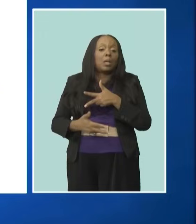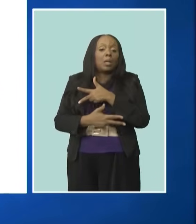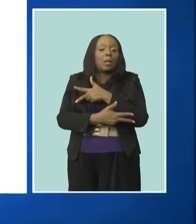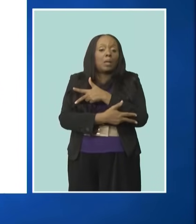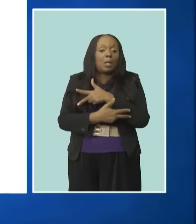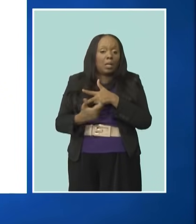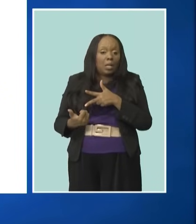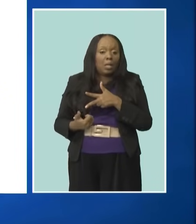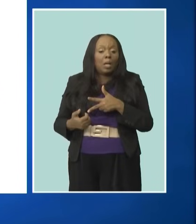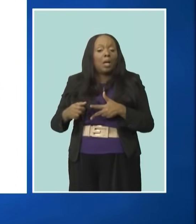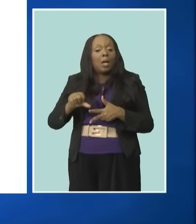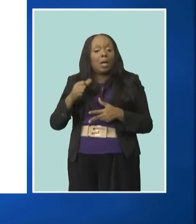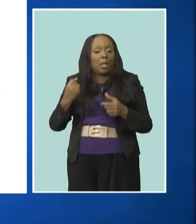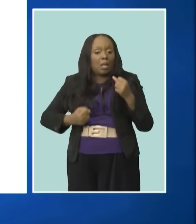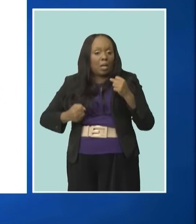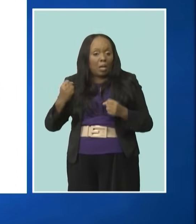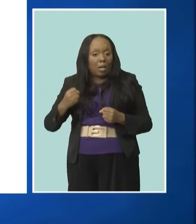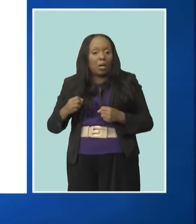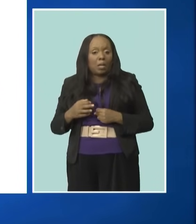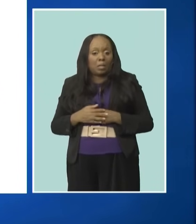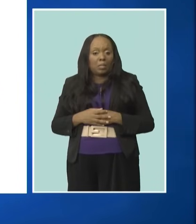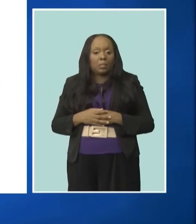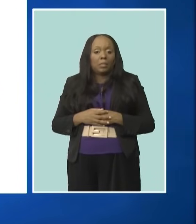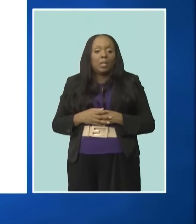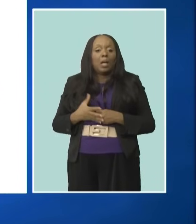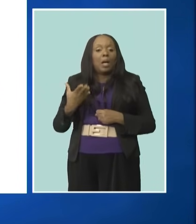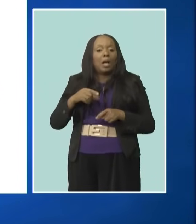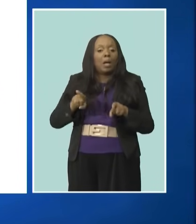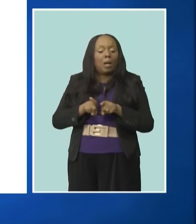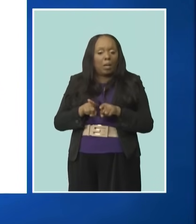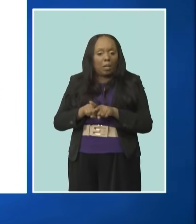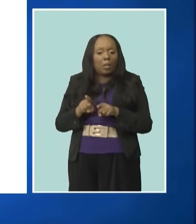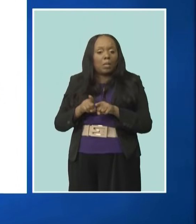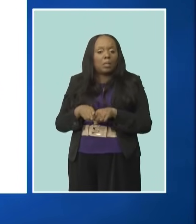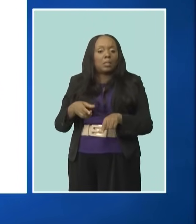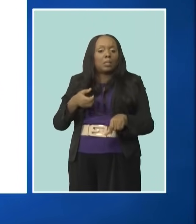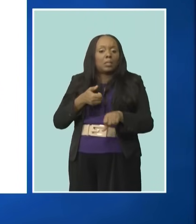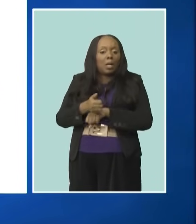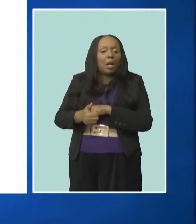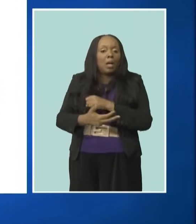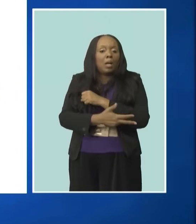Joseph with the theft of a car belonging to Brad Stephen. Both